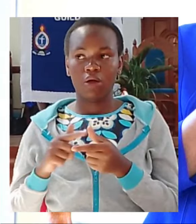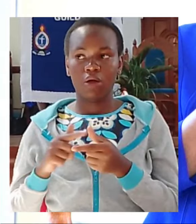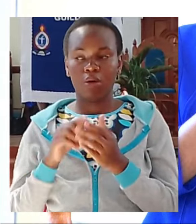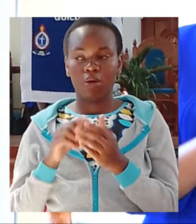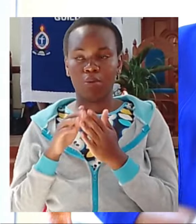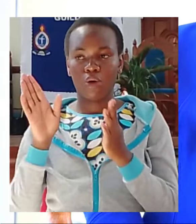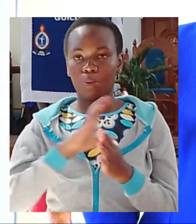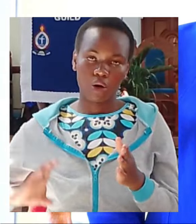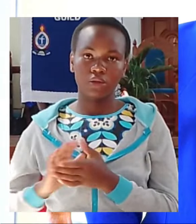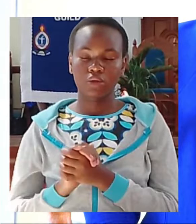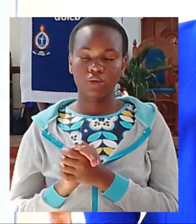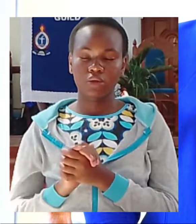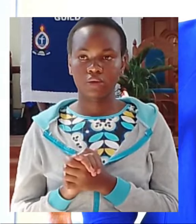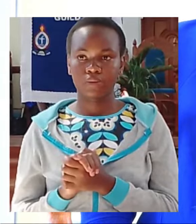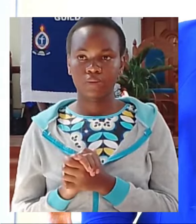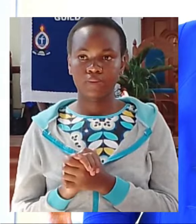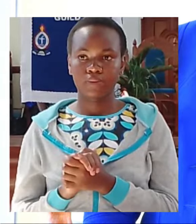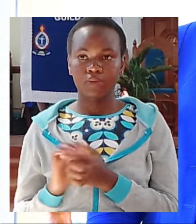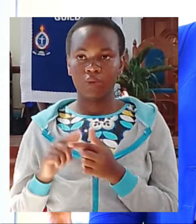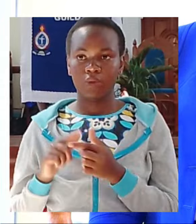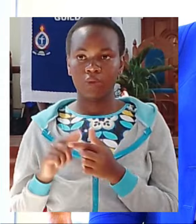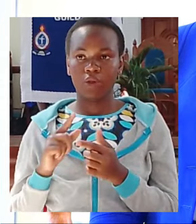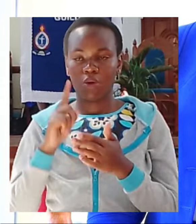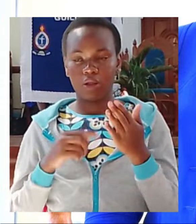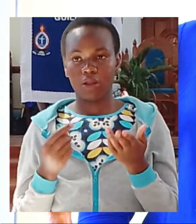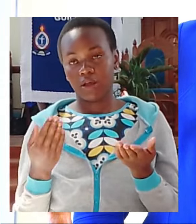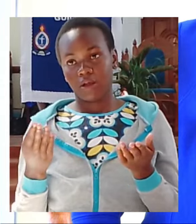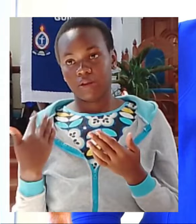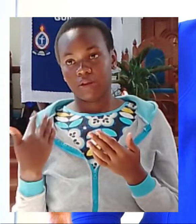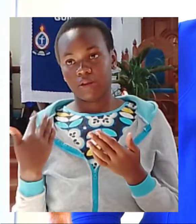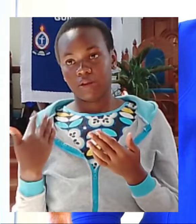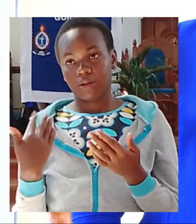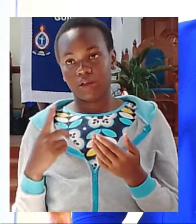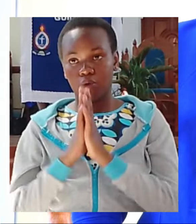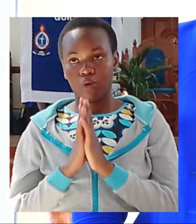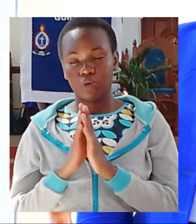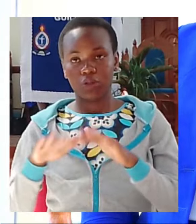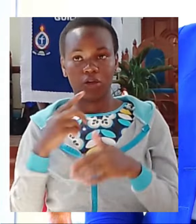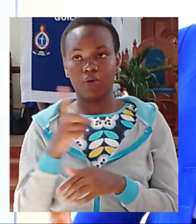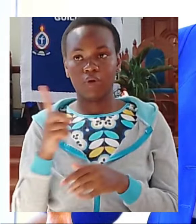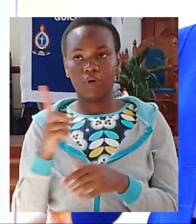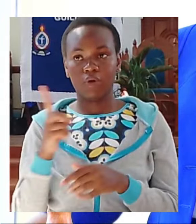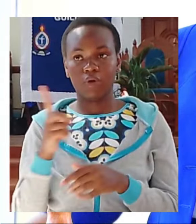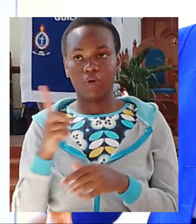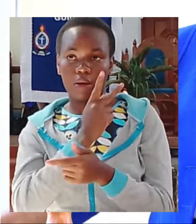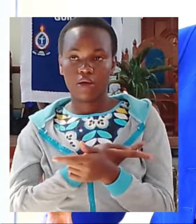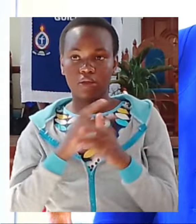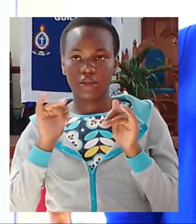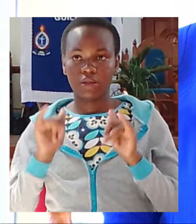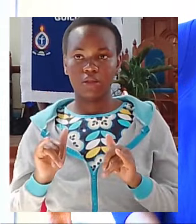Christ-like? What are the things that you need to pray to God to give you the power to leave